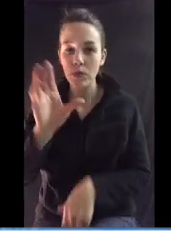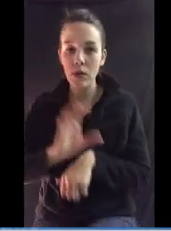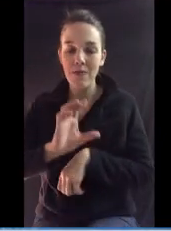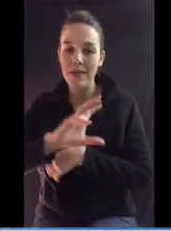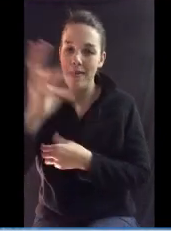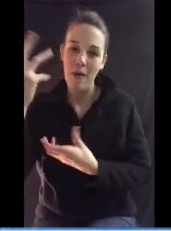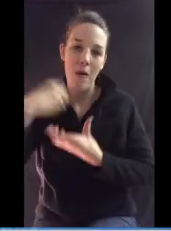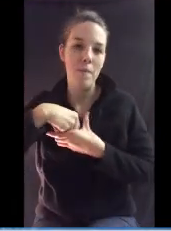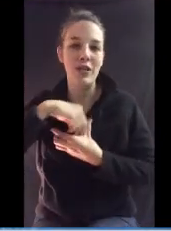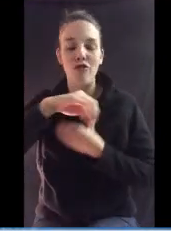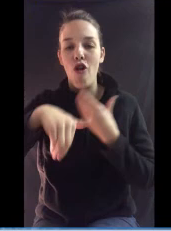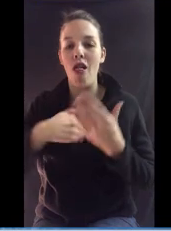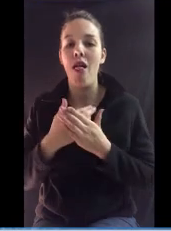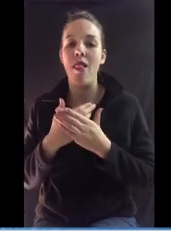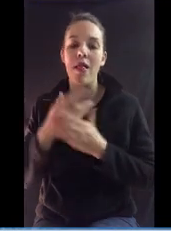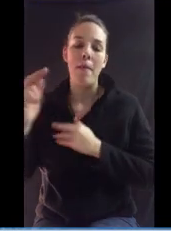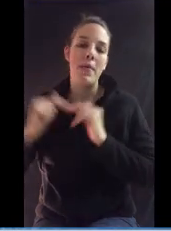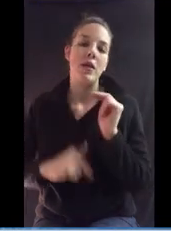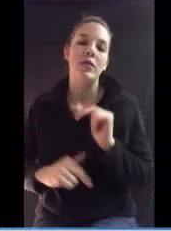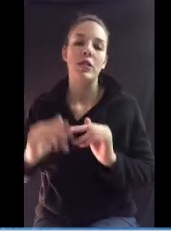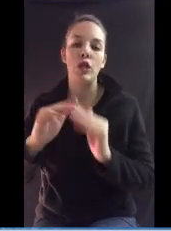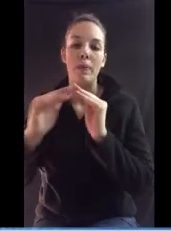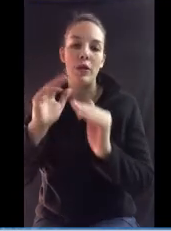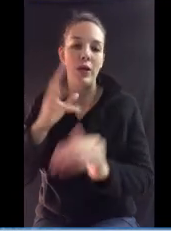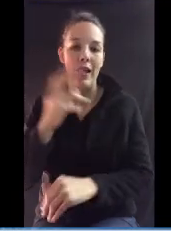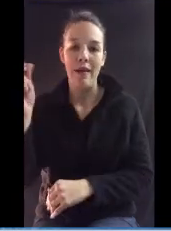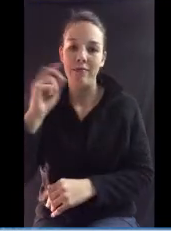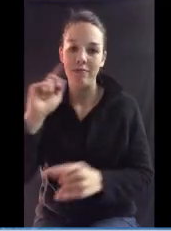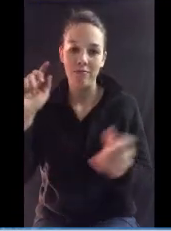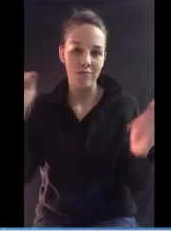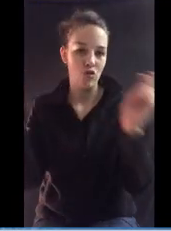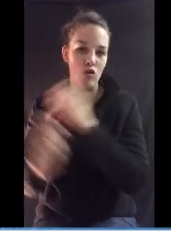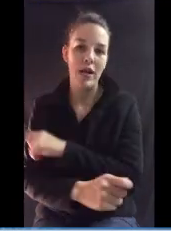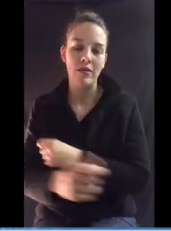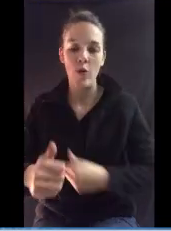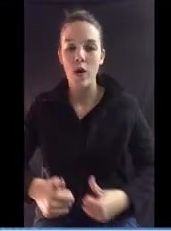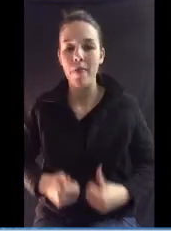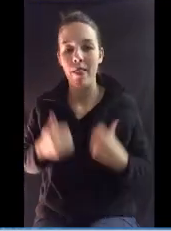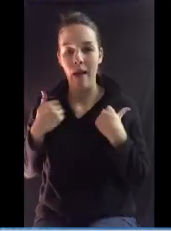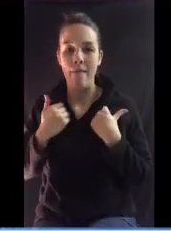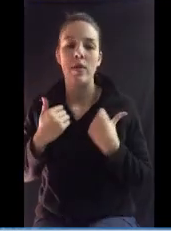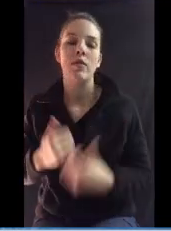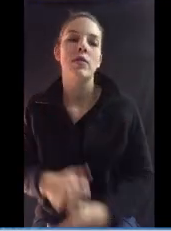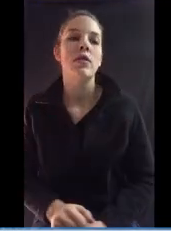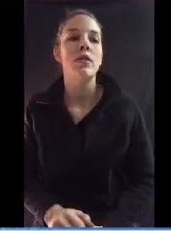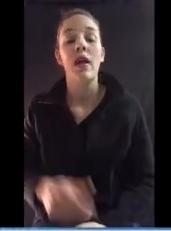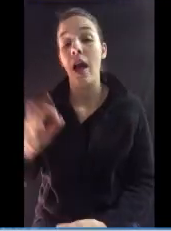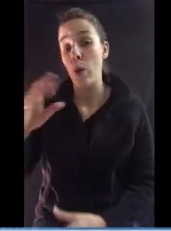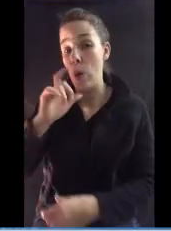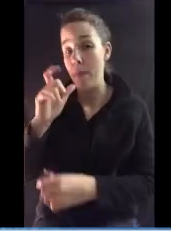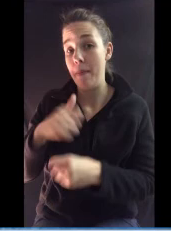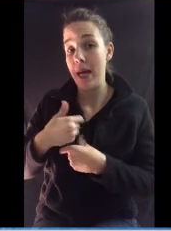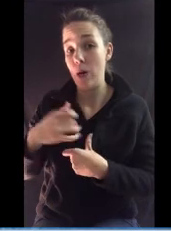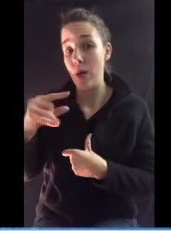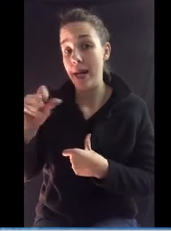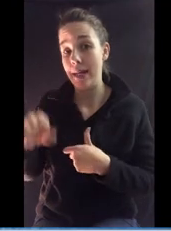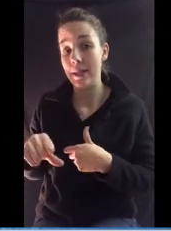my life. It will be a church that embraces all, that builds community, and transforms